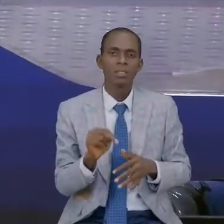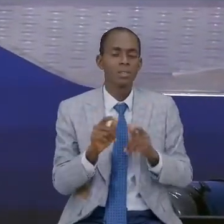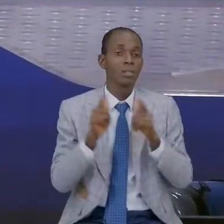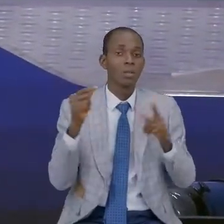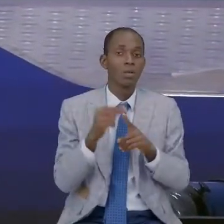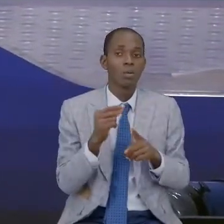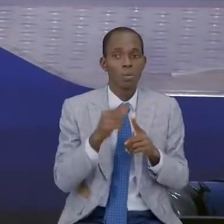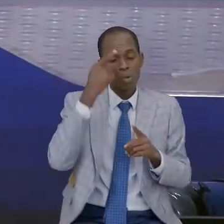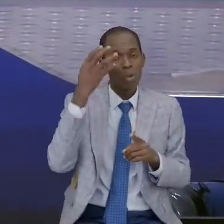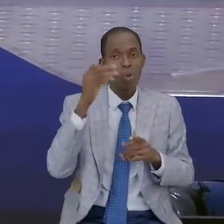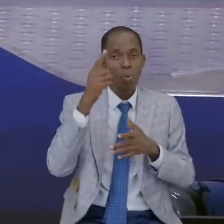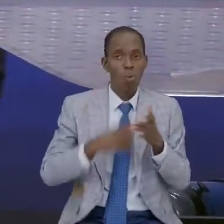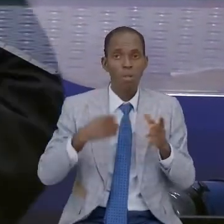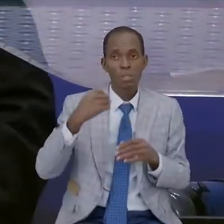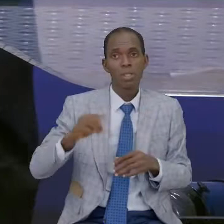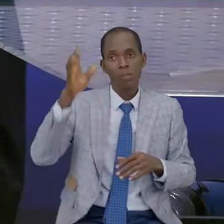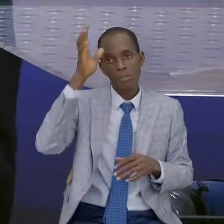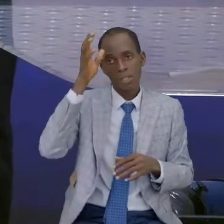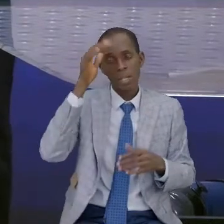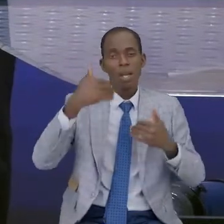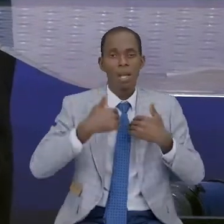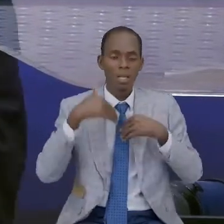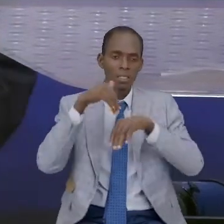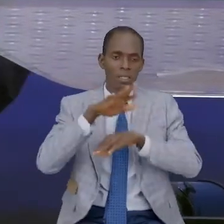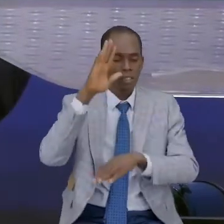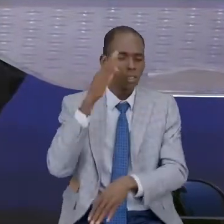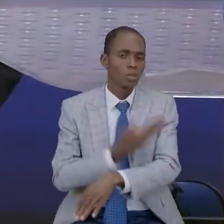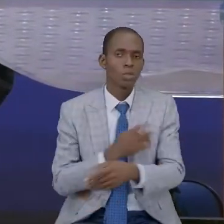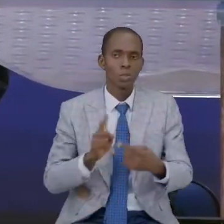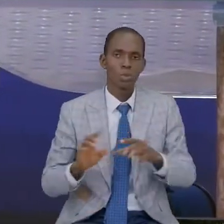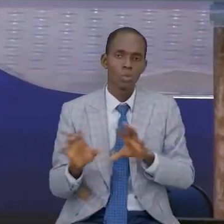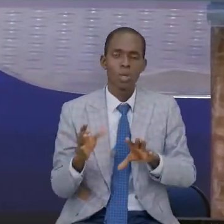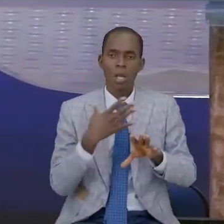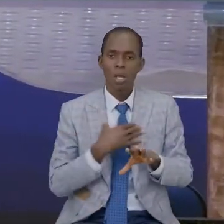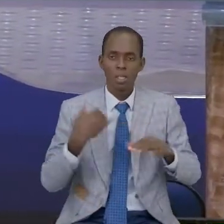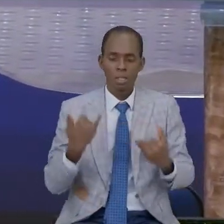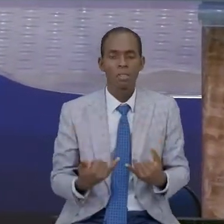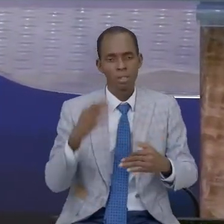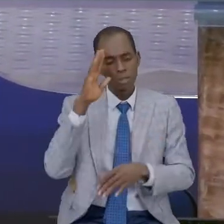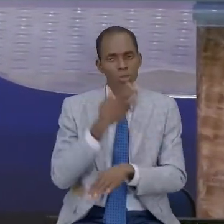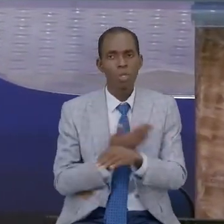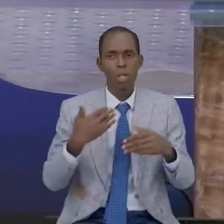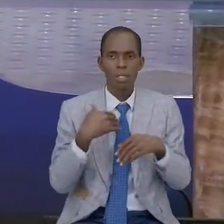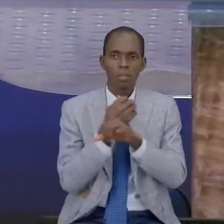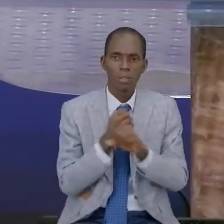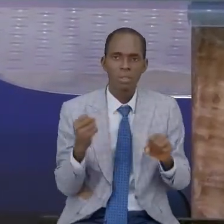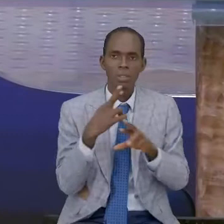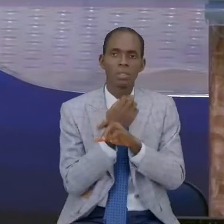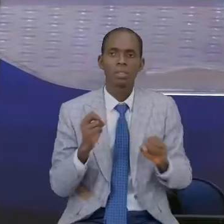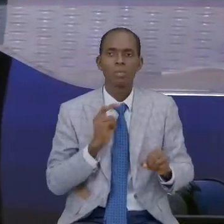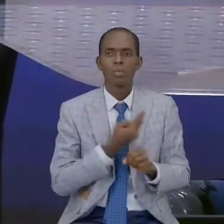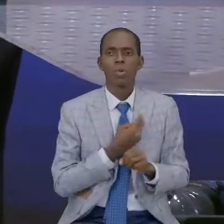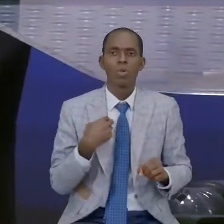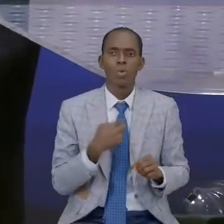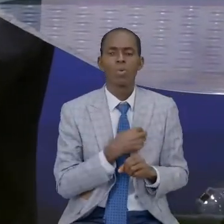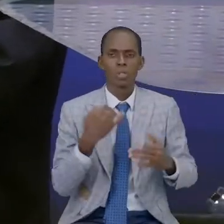word. Because of what the Father has sent the Son to do, and the Son has now saved us and redeemed us,